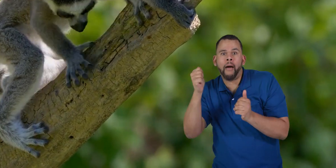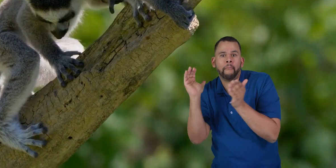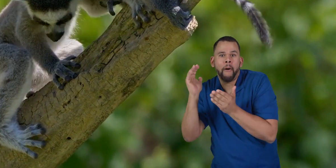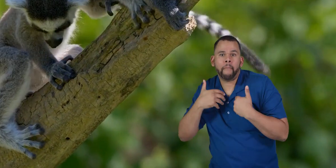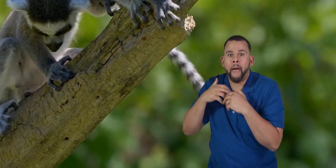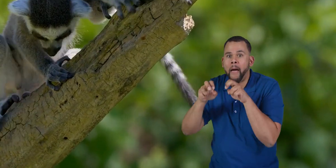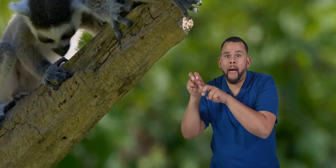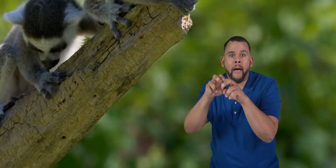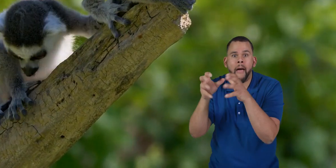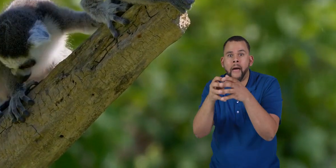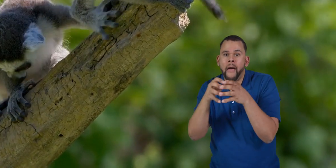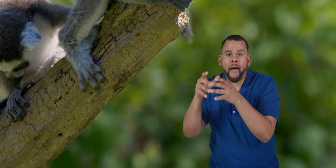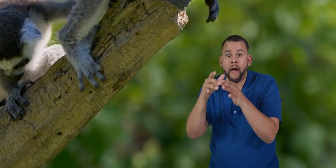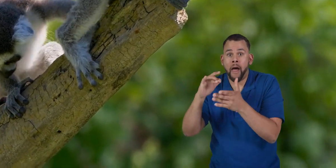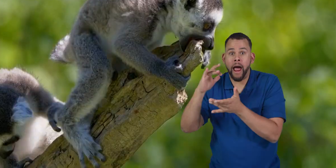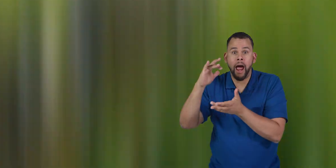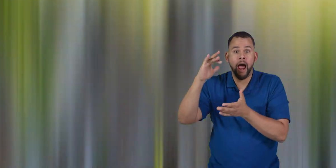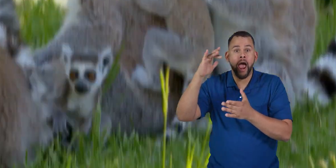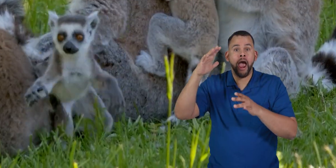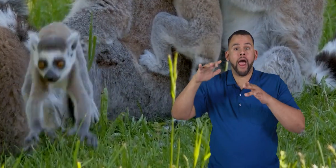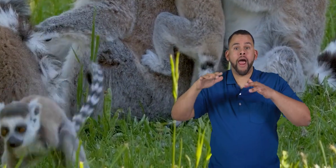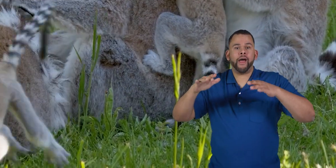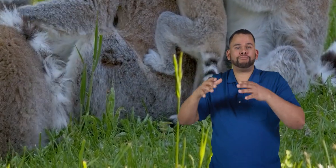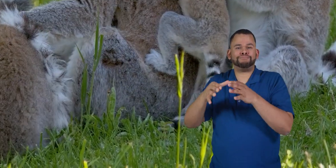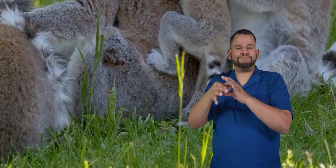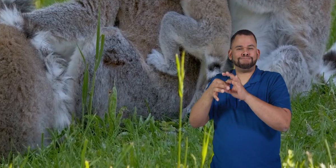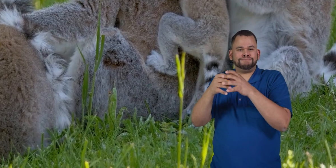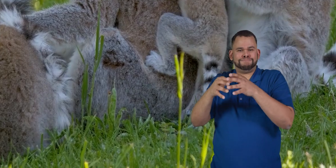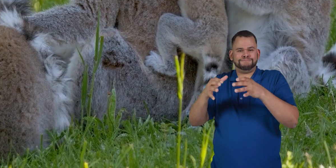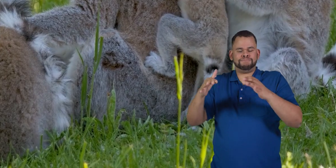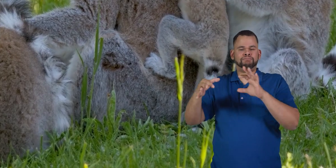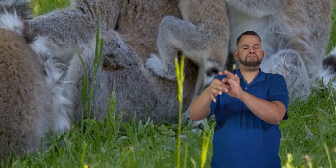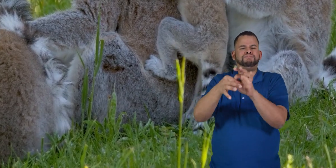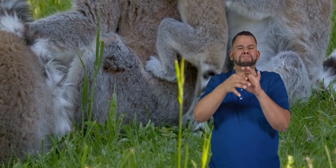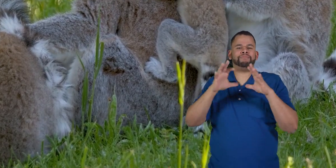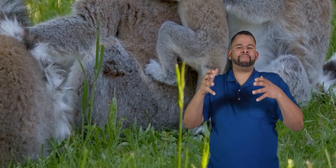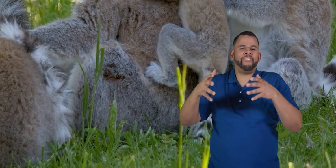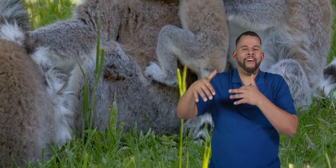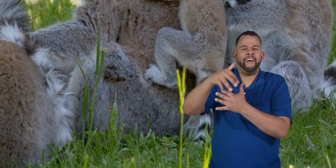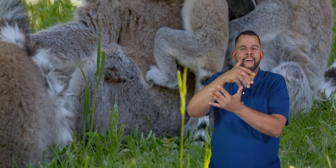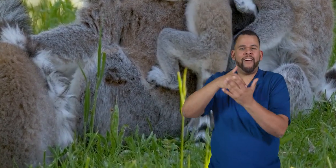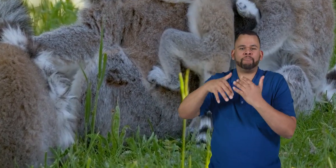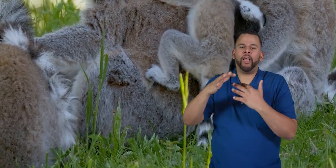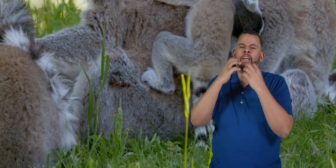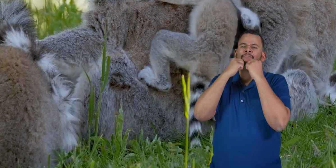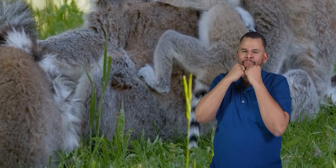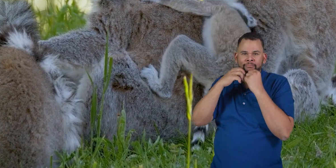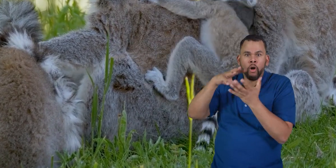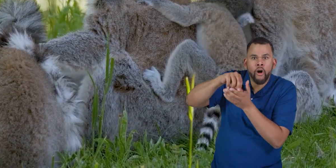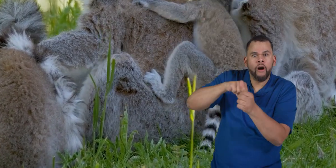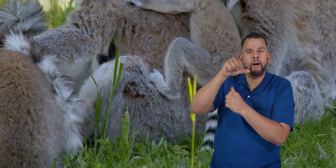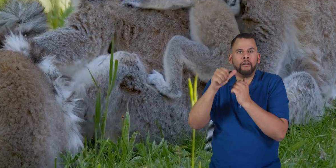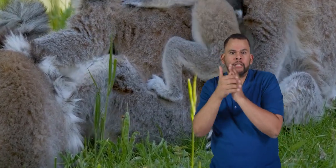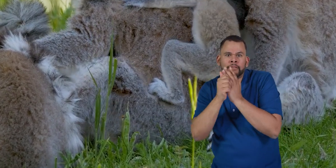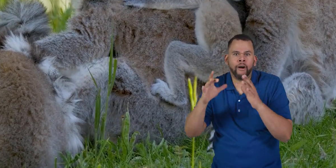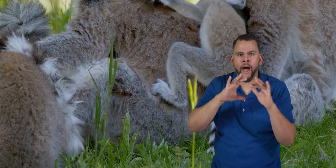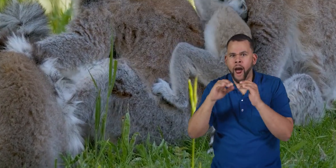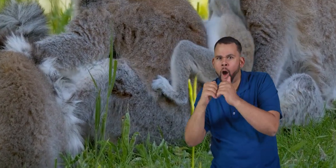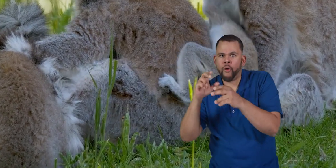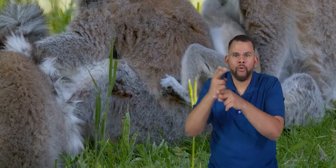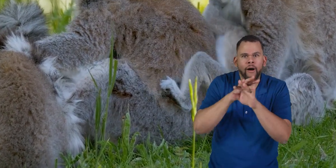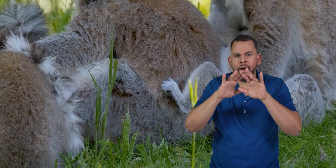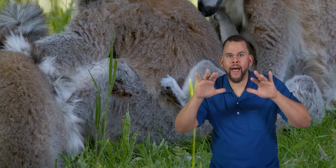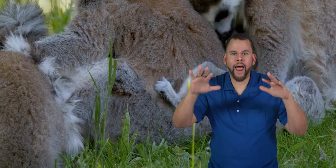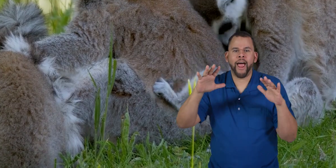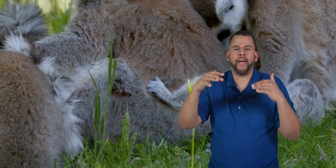other young lemurs in the troop as they grow this close family bond helps the young learn essential skills that they will need